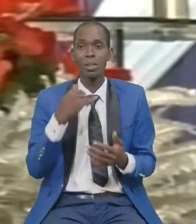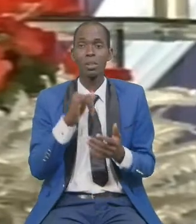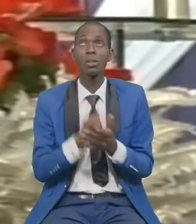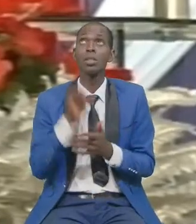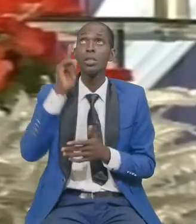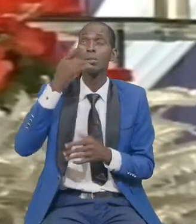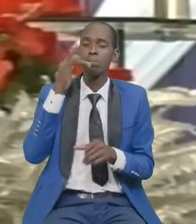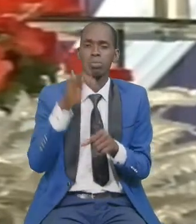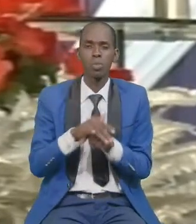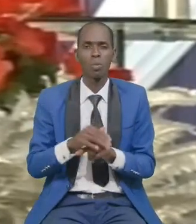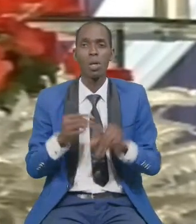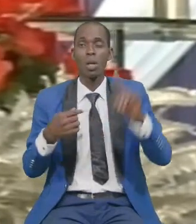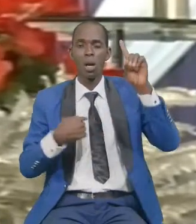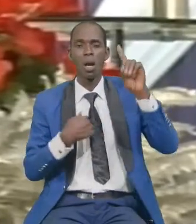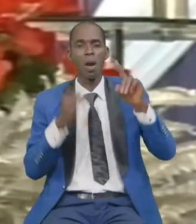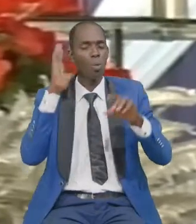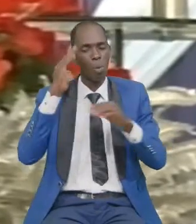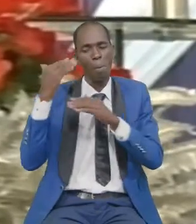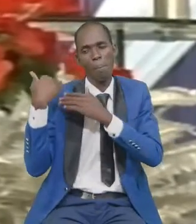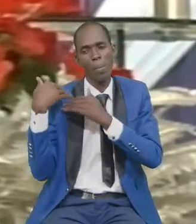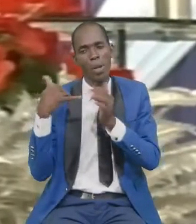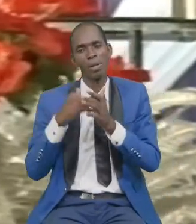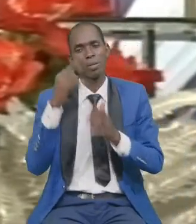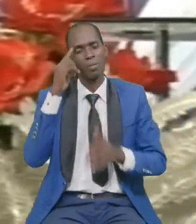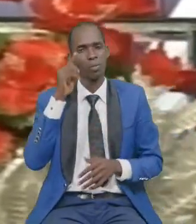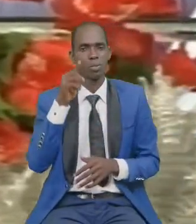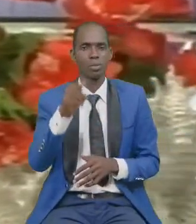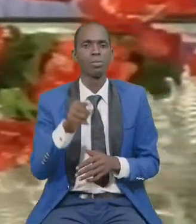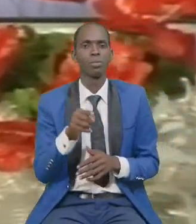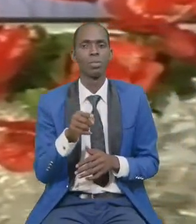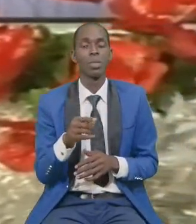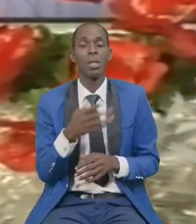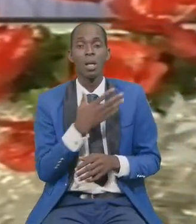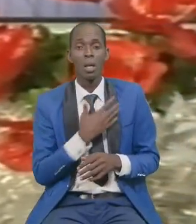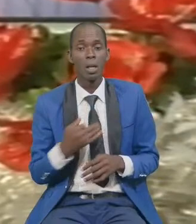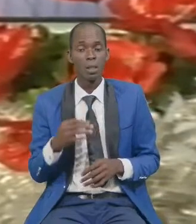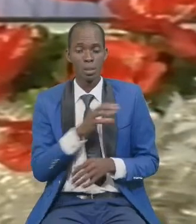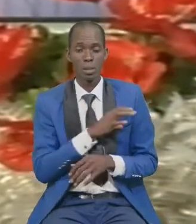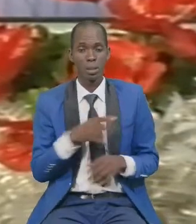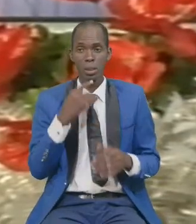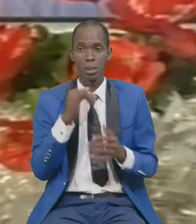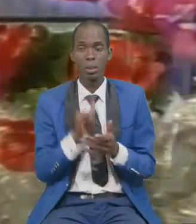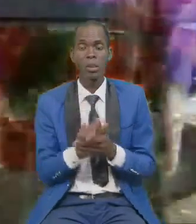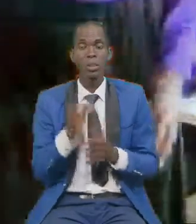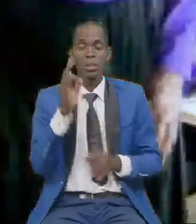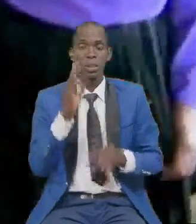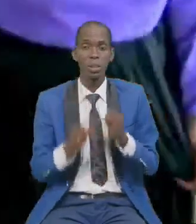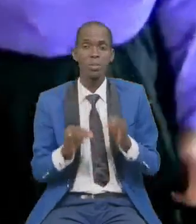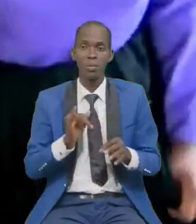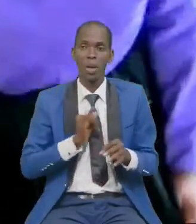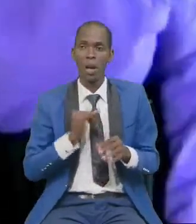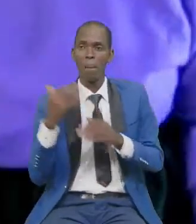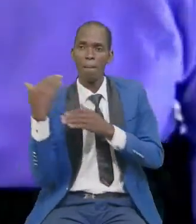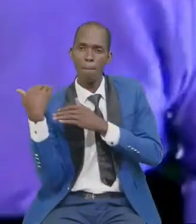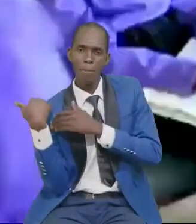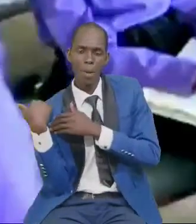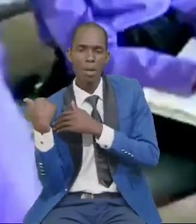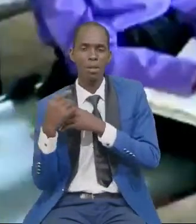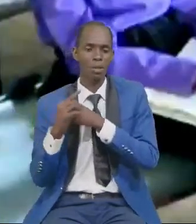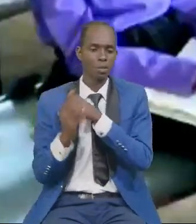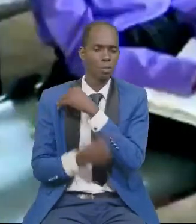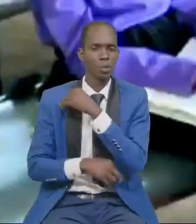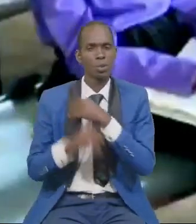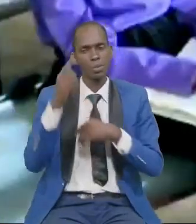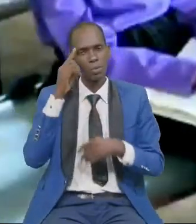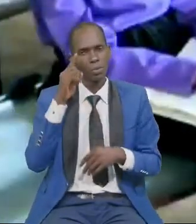you. Now he said, if I bore so great punishment for you, if I bore